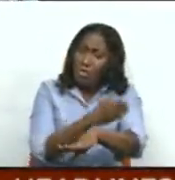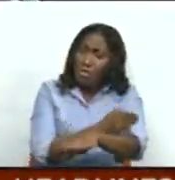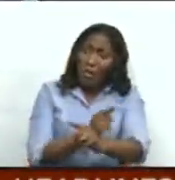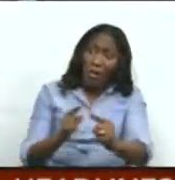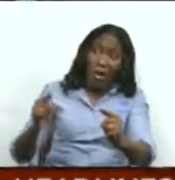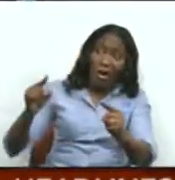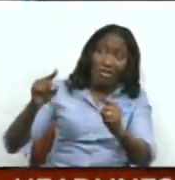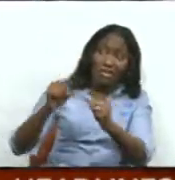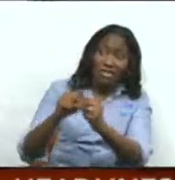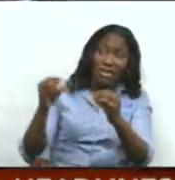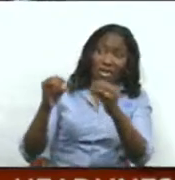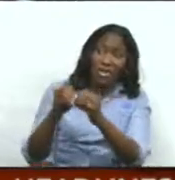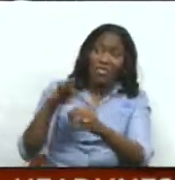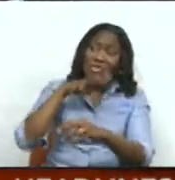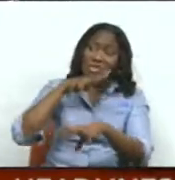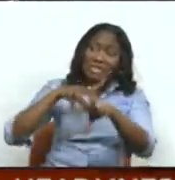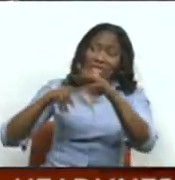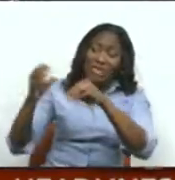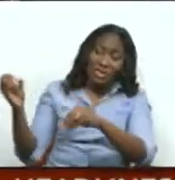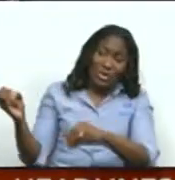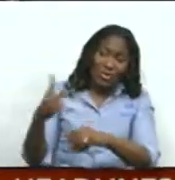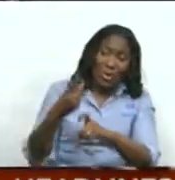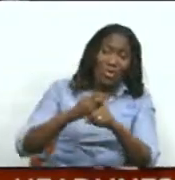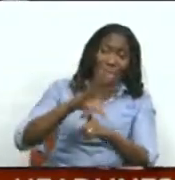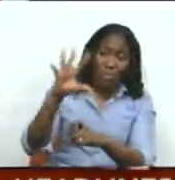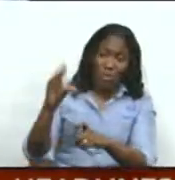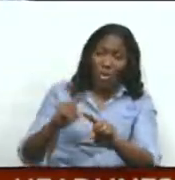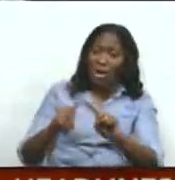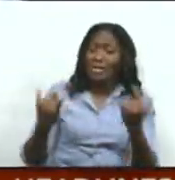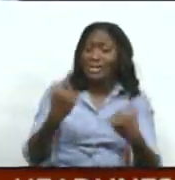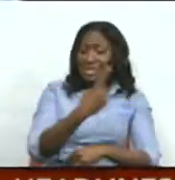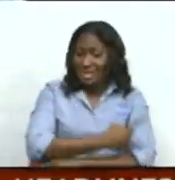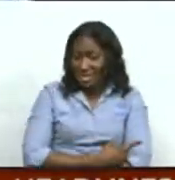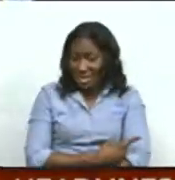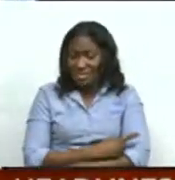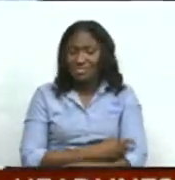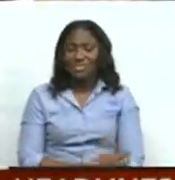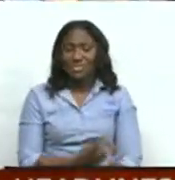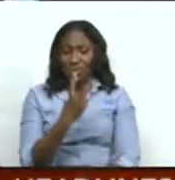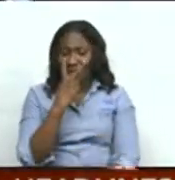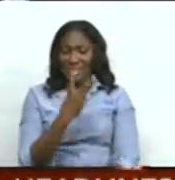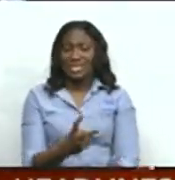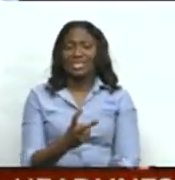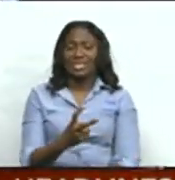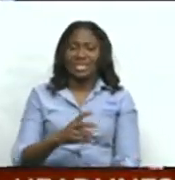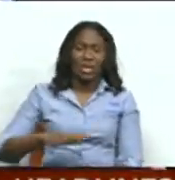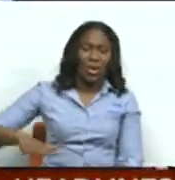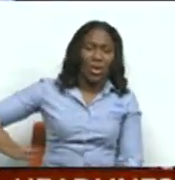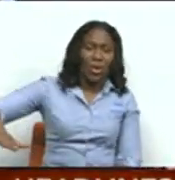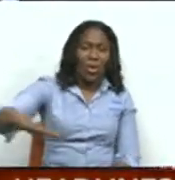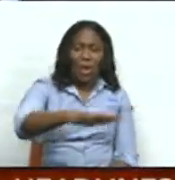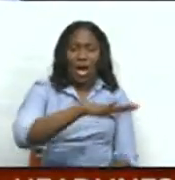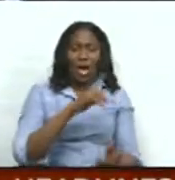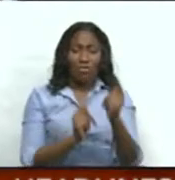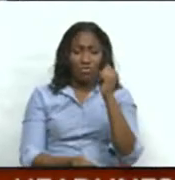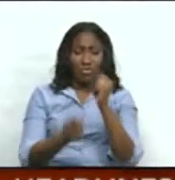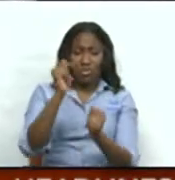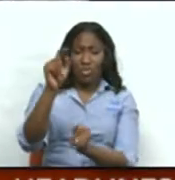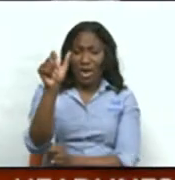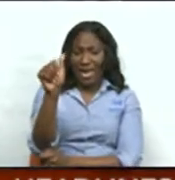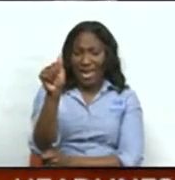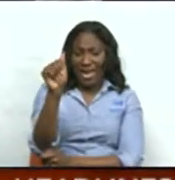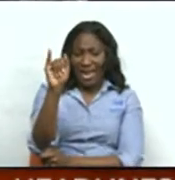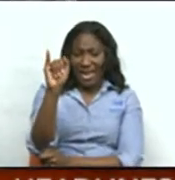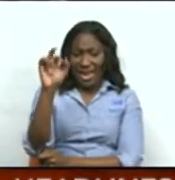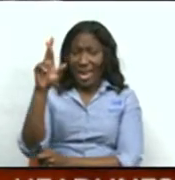country remains at mild to moderate levels. Now today we did see across the entire country air quality levels at moderate,